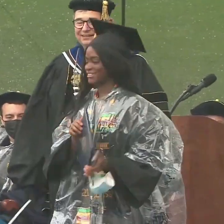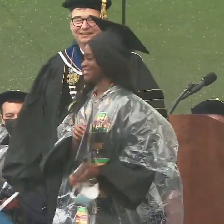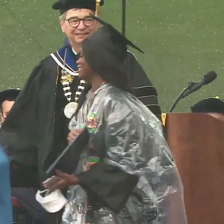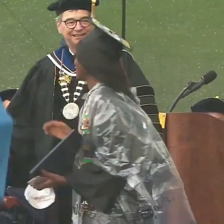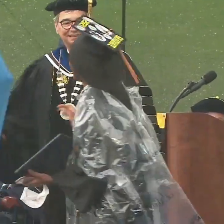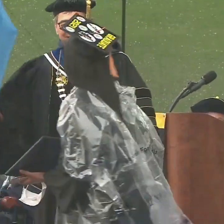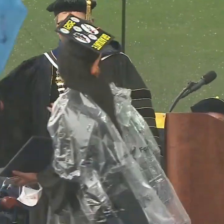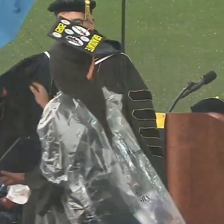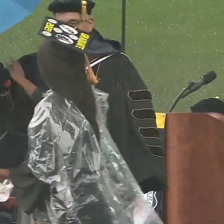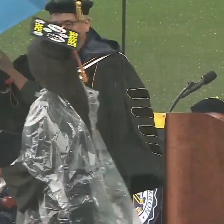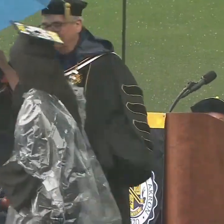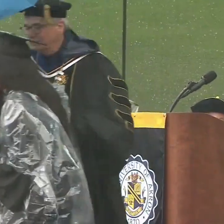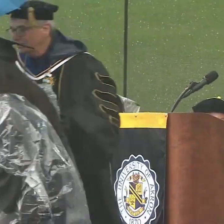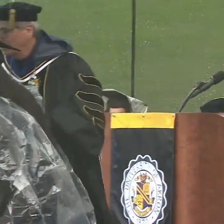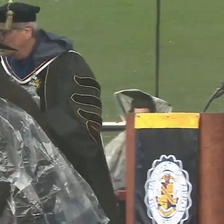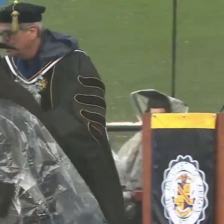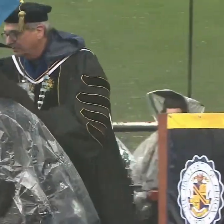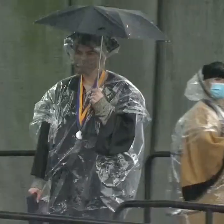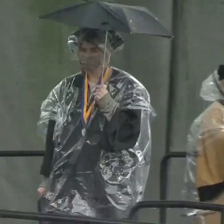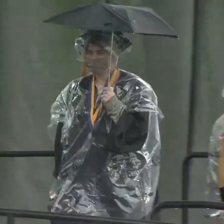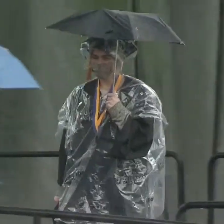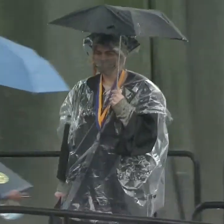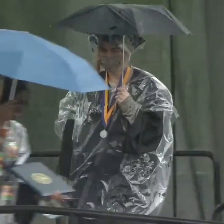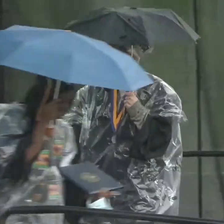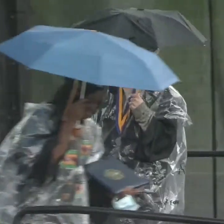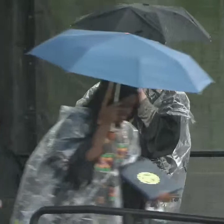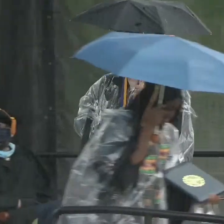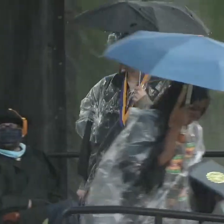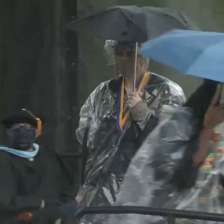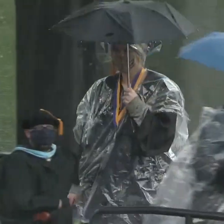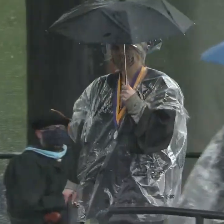Mary P. Sapola.